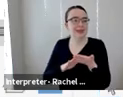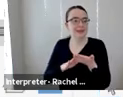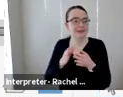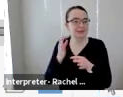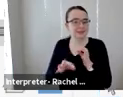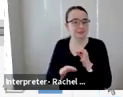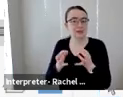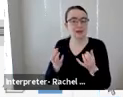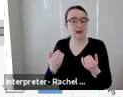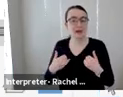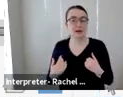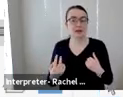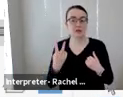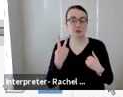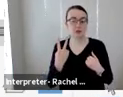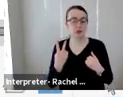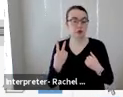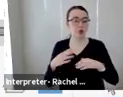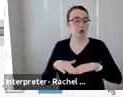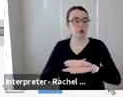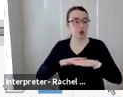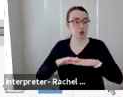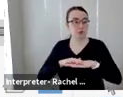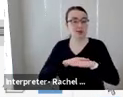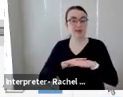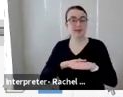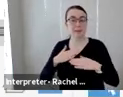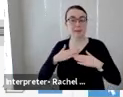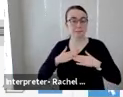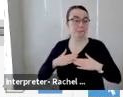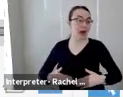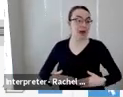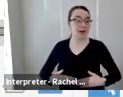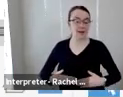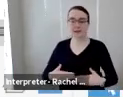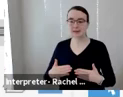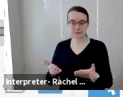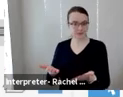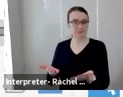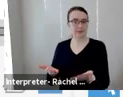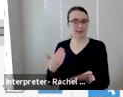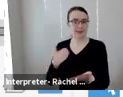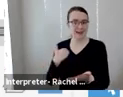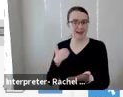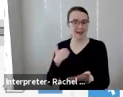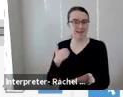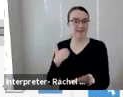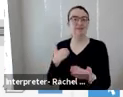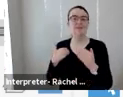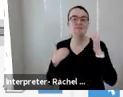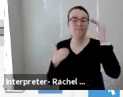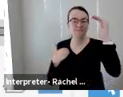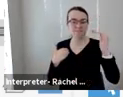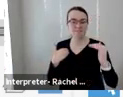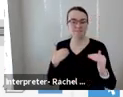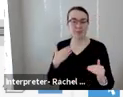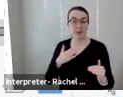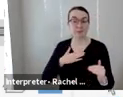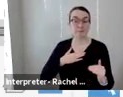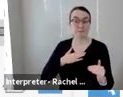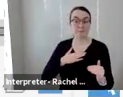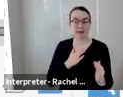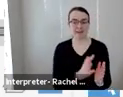two surface bodies that generate these lovely surfaces. And then I go through my system